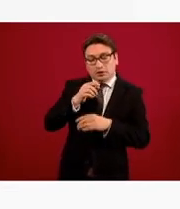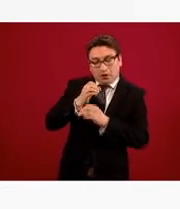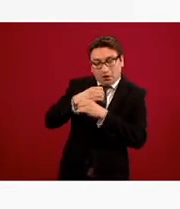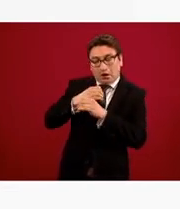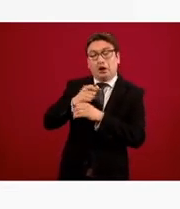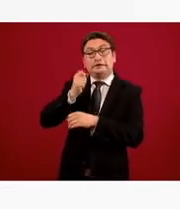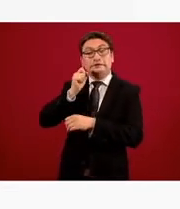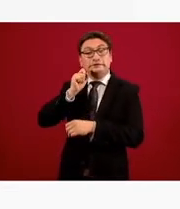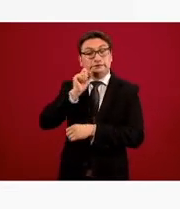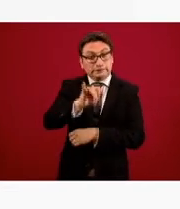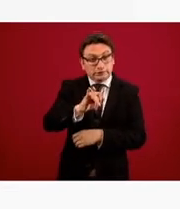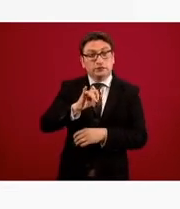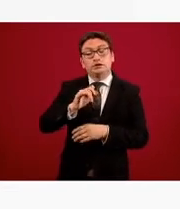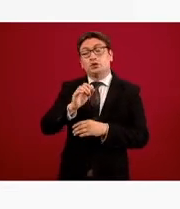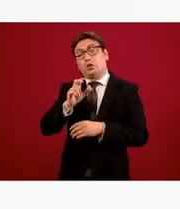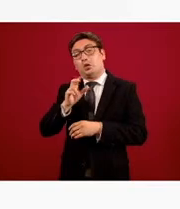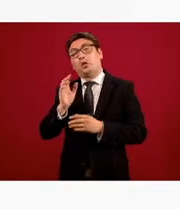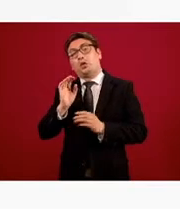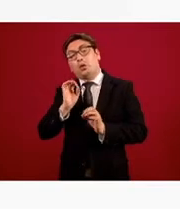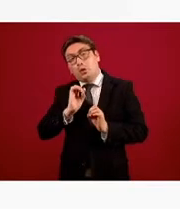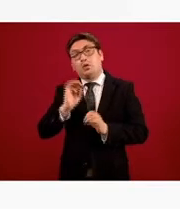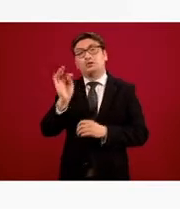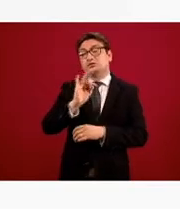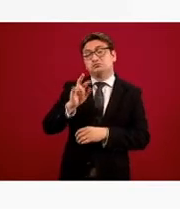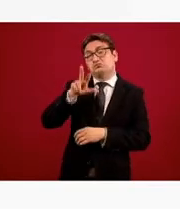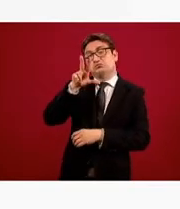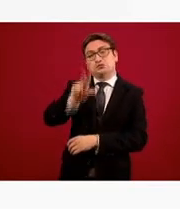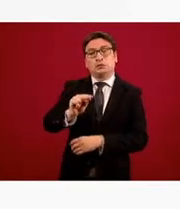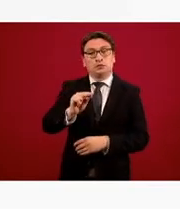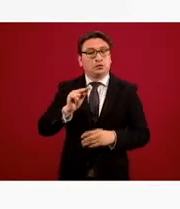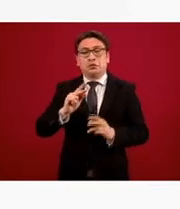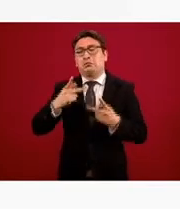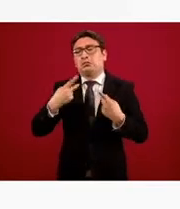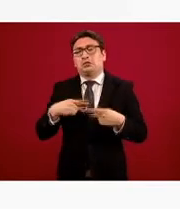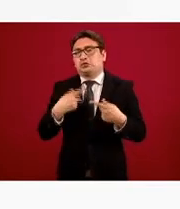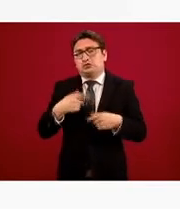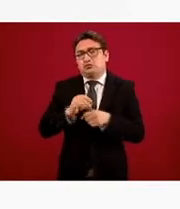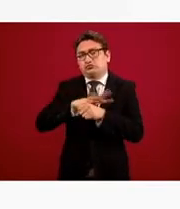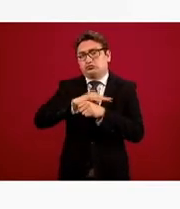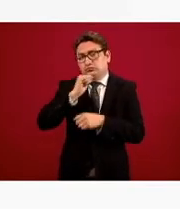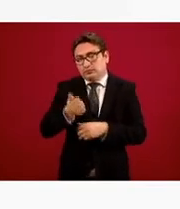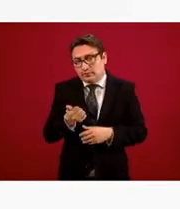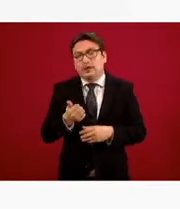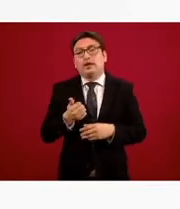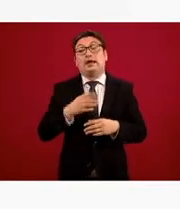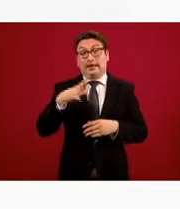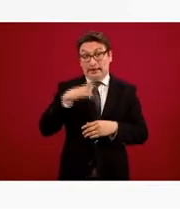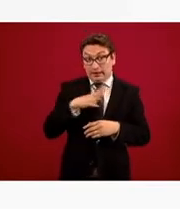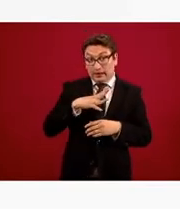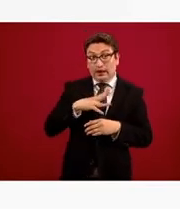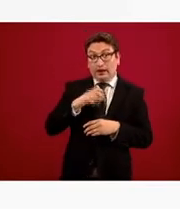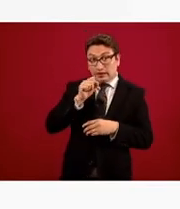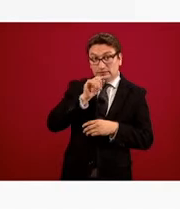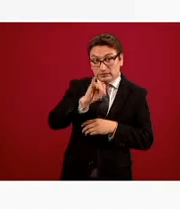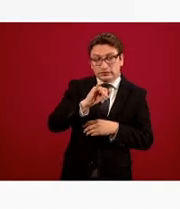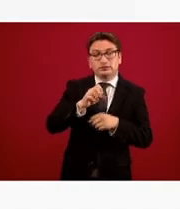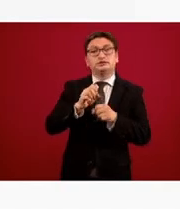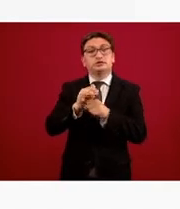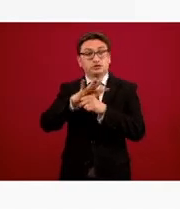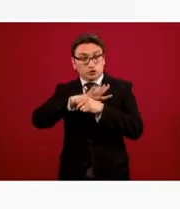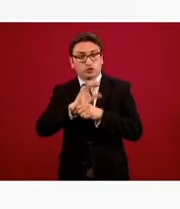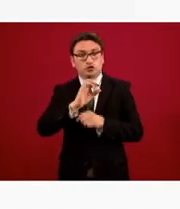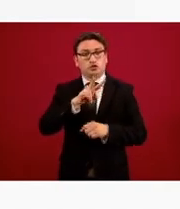orange, we have the suspect case curve. On red, we have positive accumulated